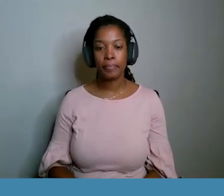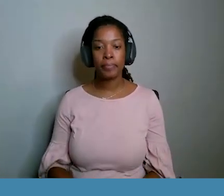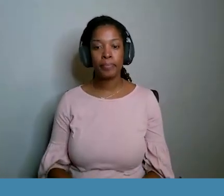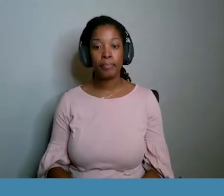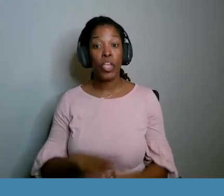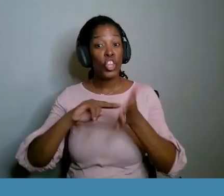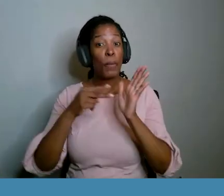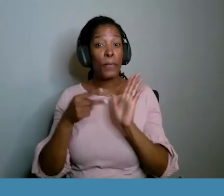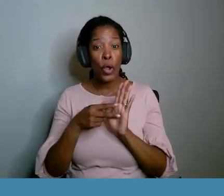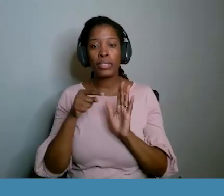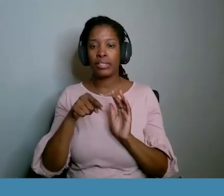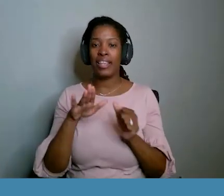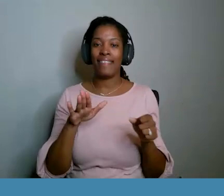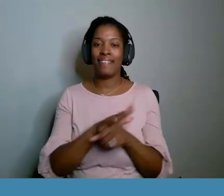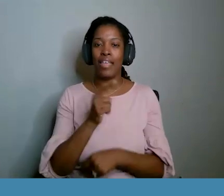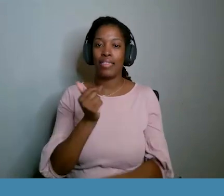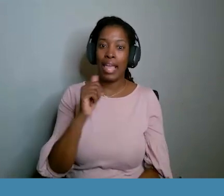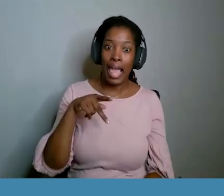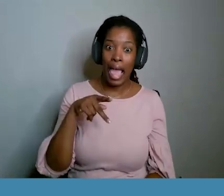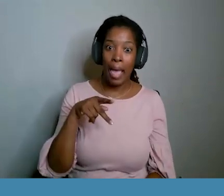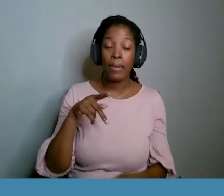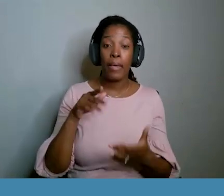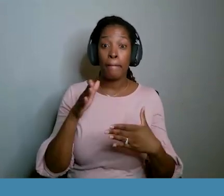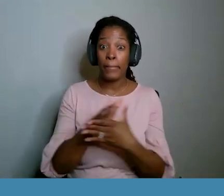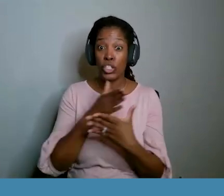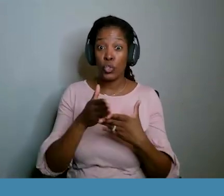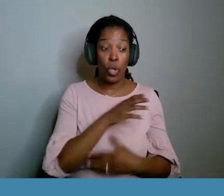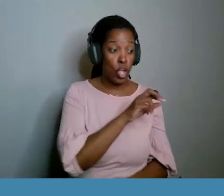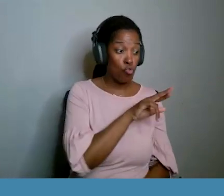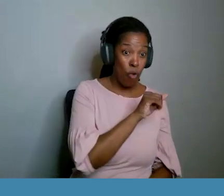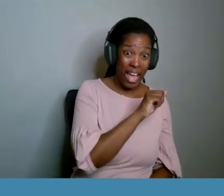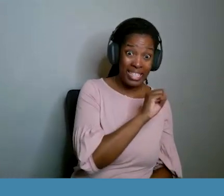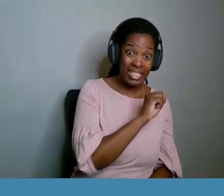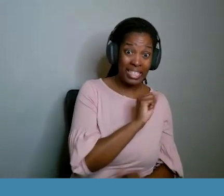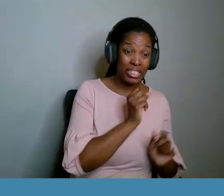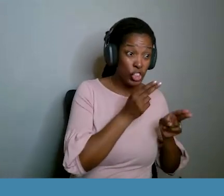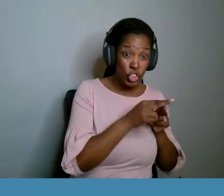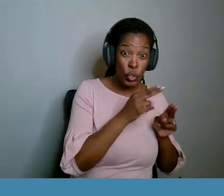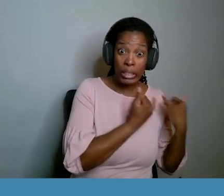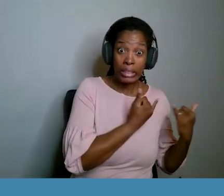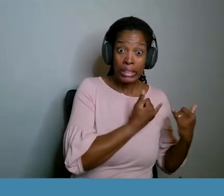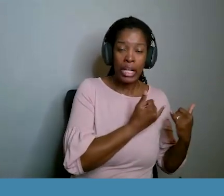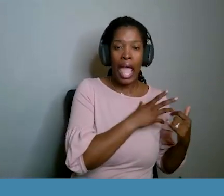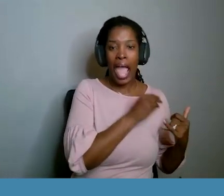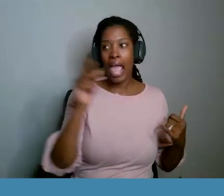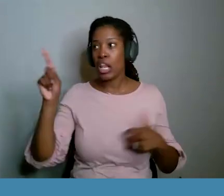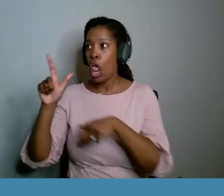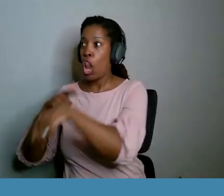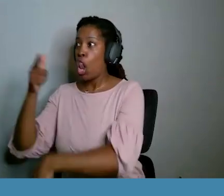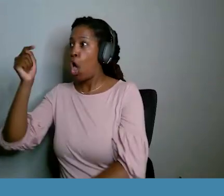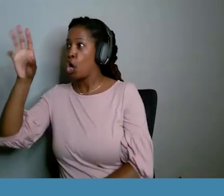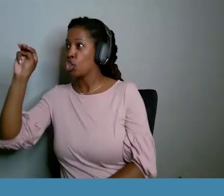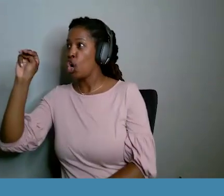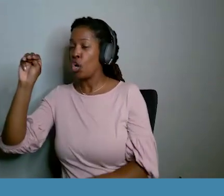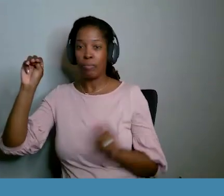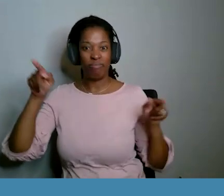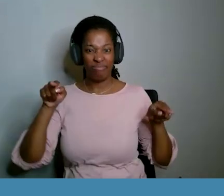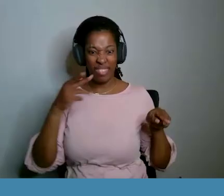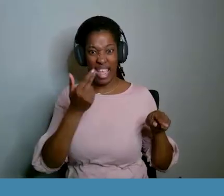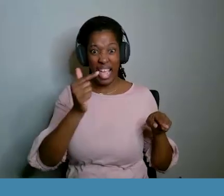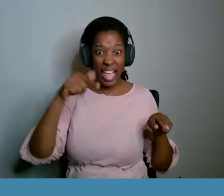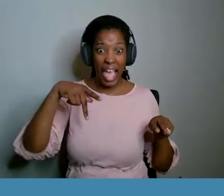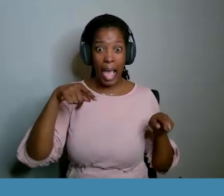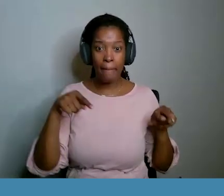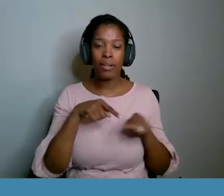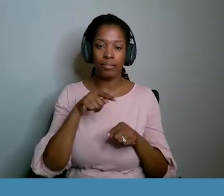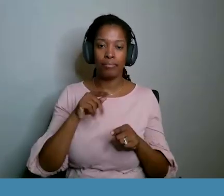fill the gap between crisis care and long-term hospitalization in a residential treatment facility. So it's meant to divert